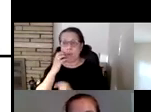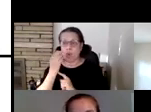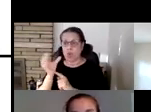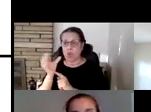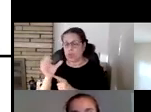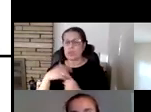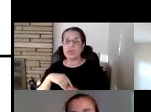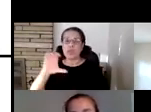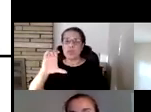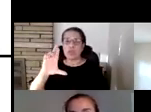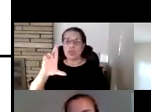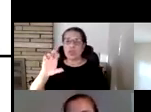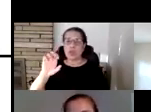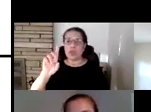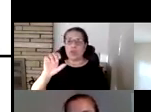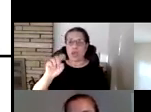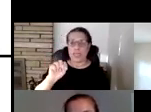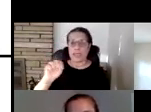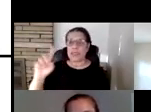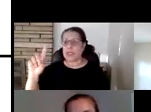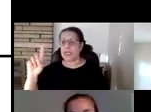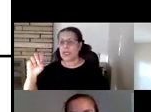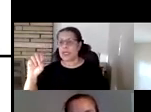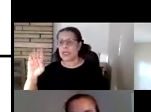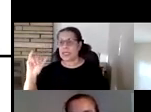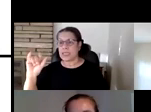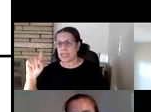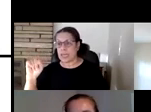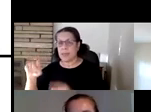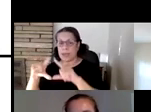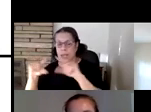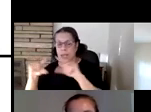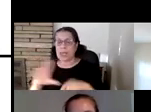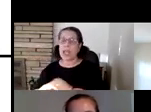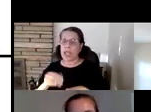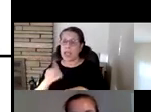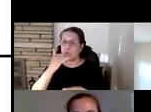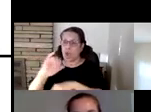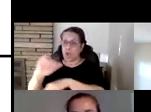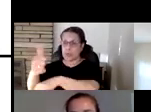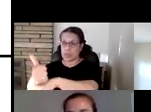debit cards, and load via a call center, among several other ways to pay.